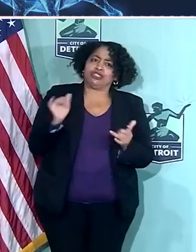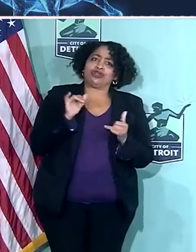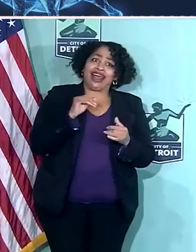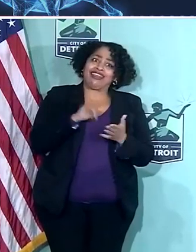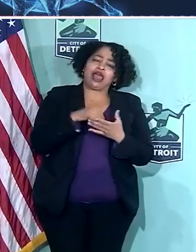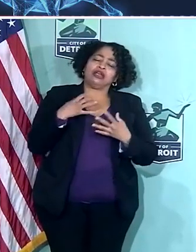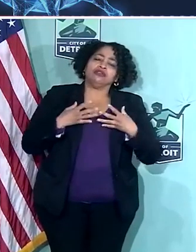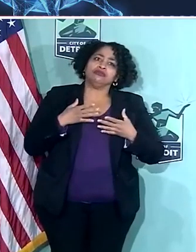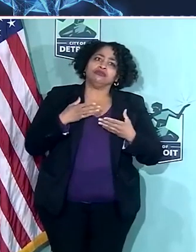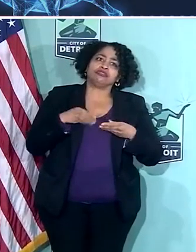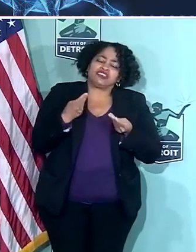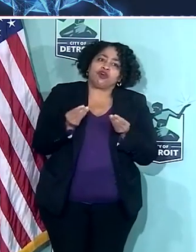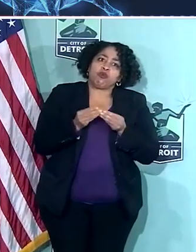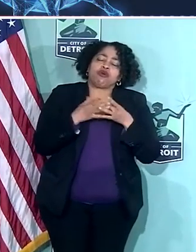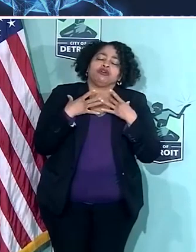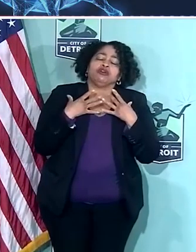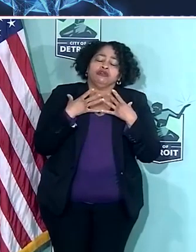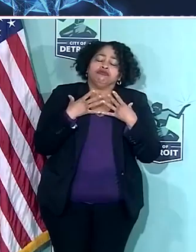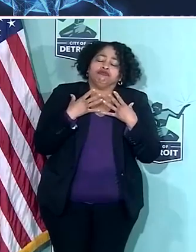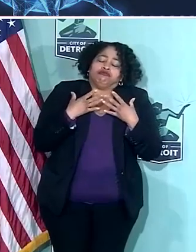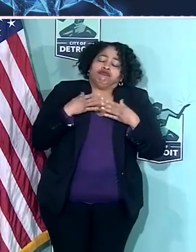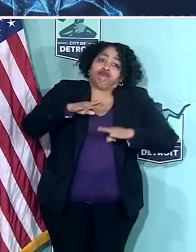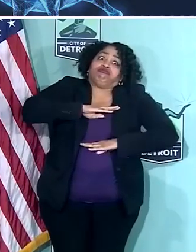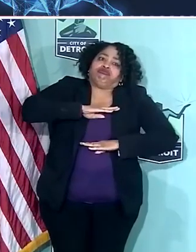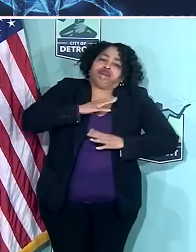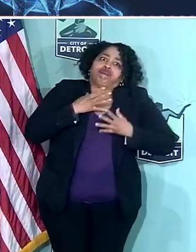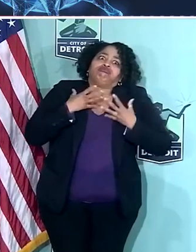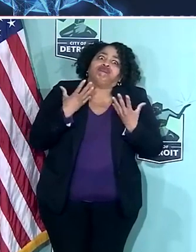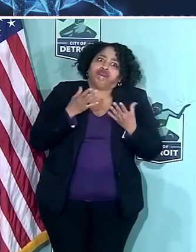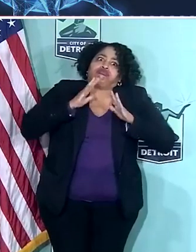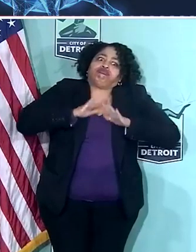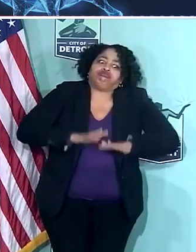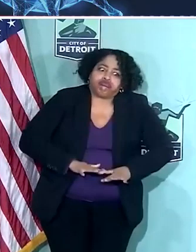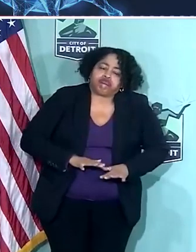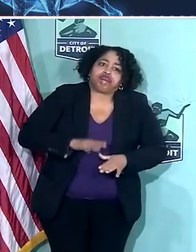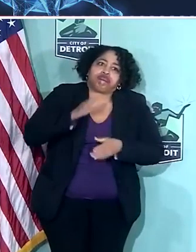but for sure, you should be doing it for your employees.